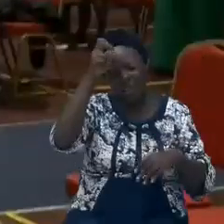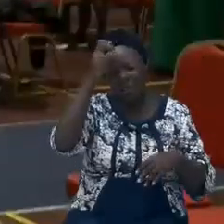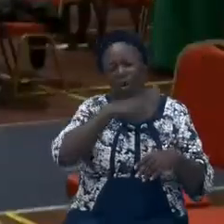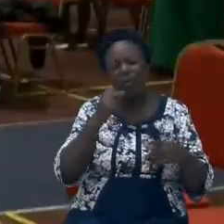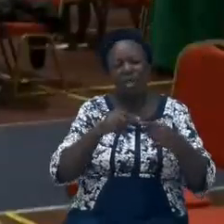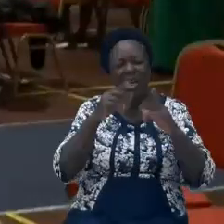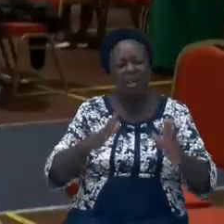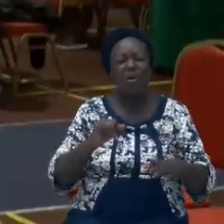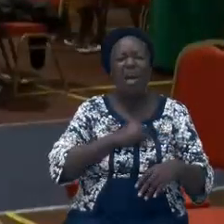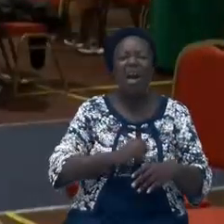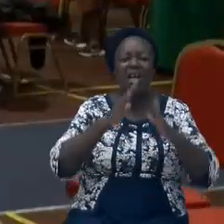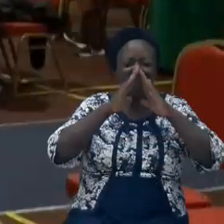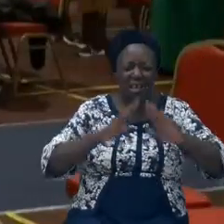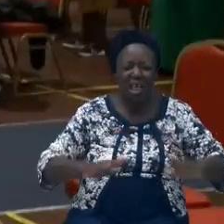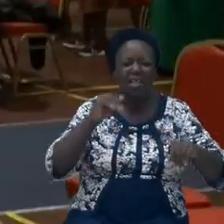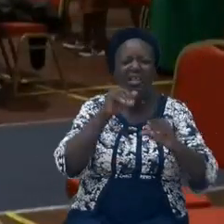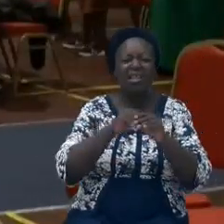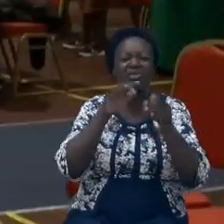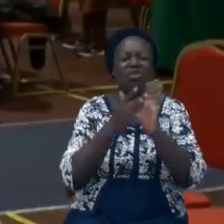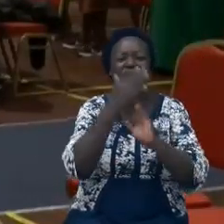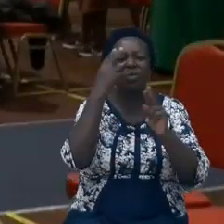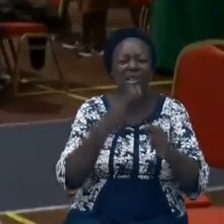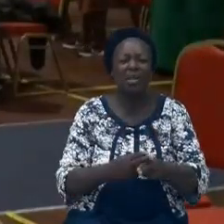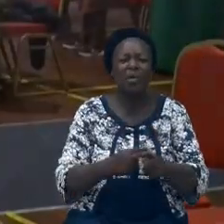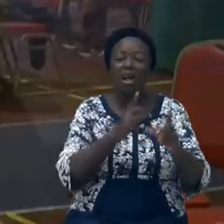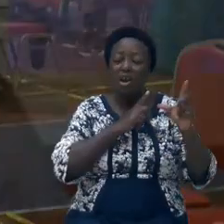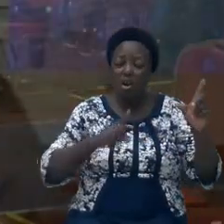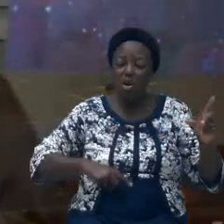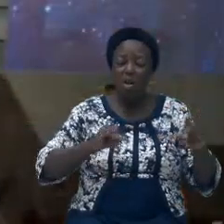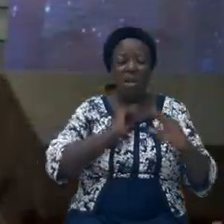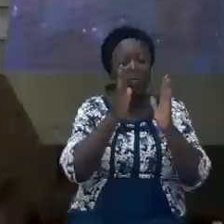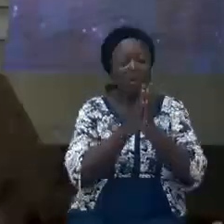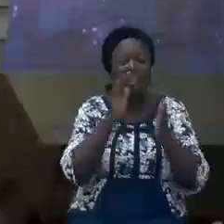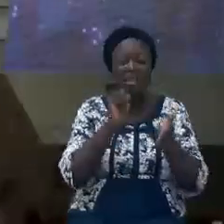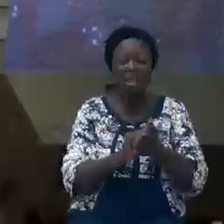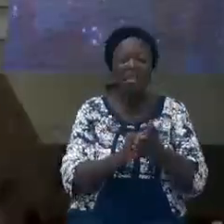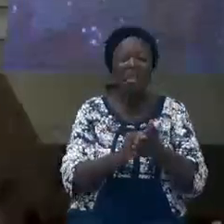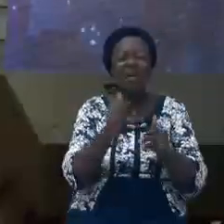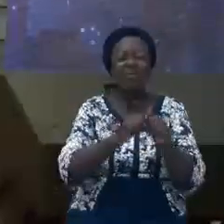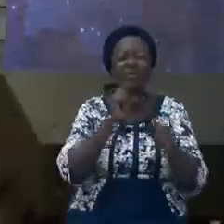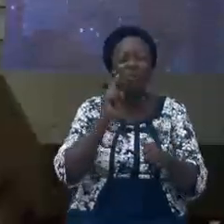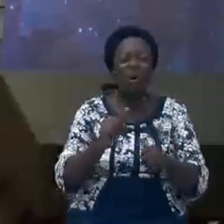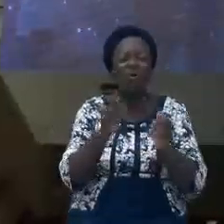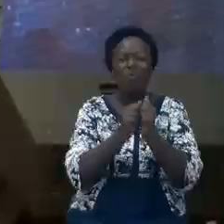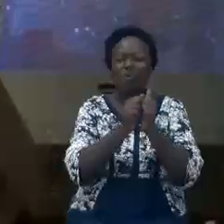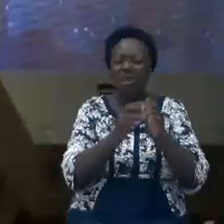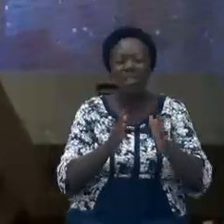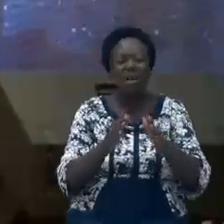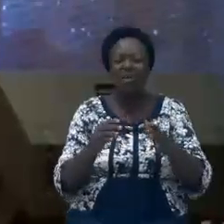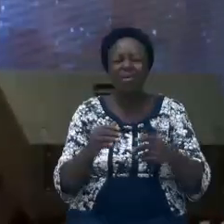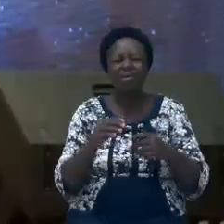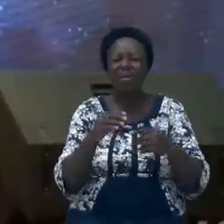mad, that noise of the enemy, I silence you in Jesus' name. Lord, I pray